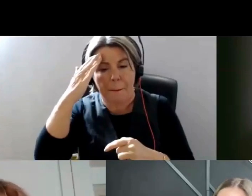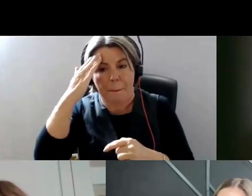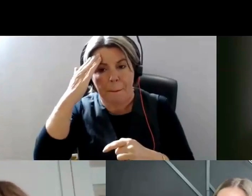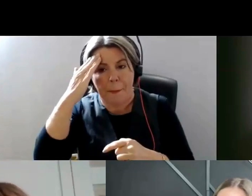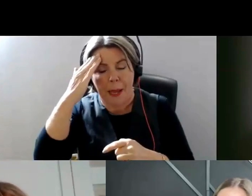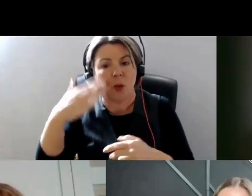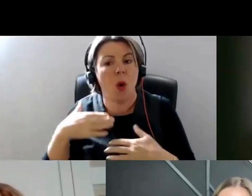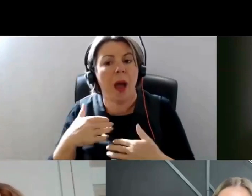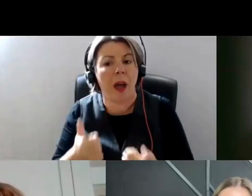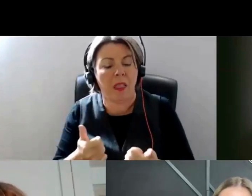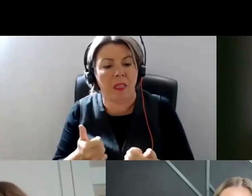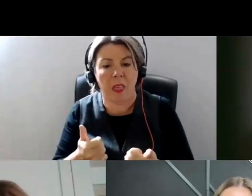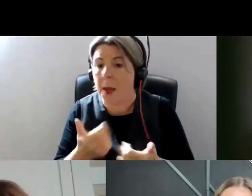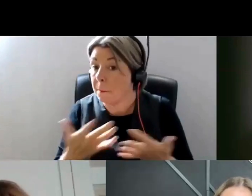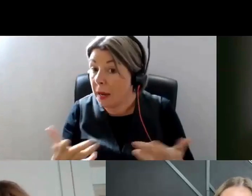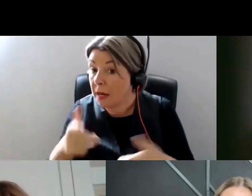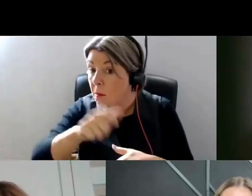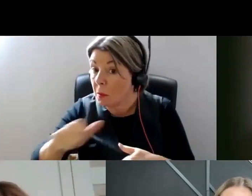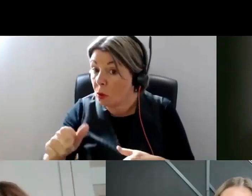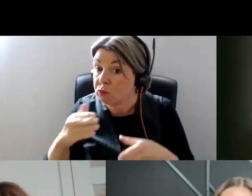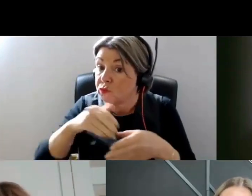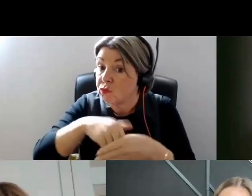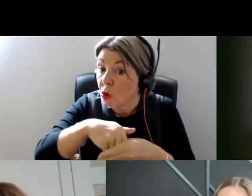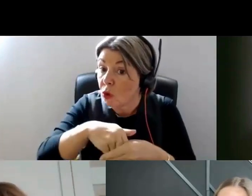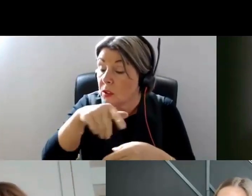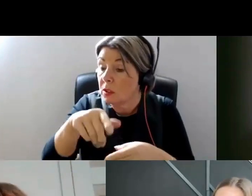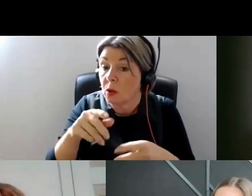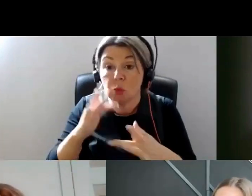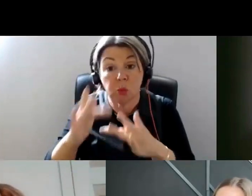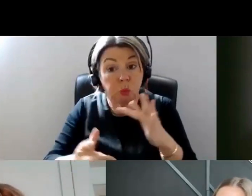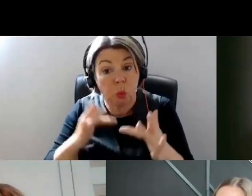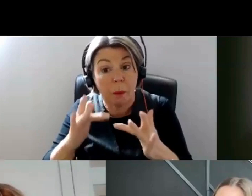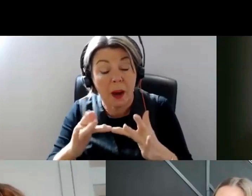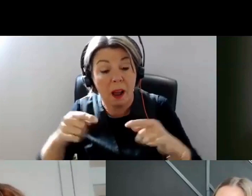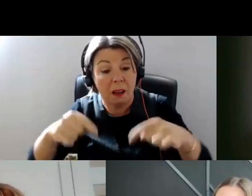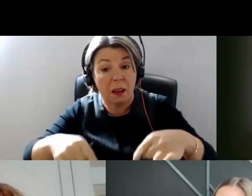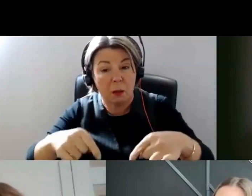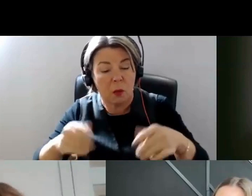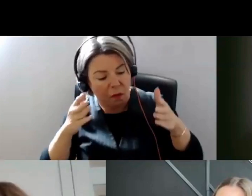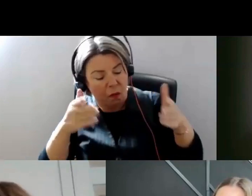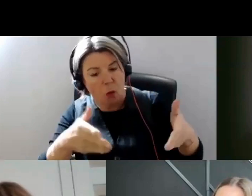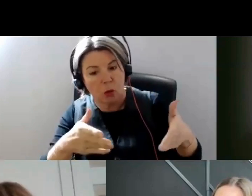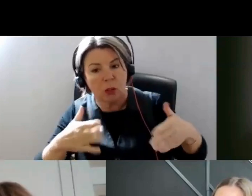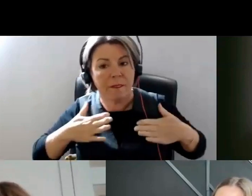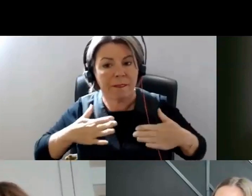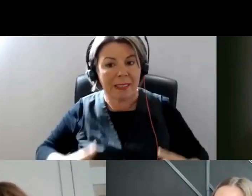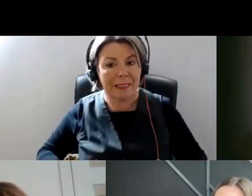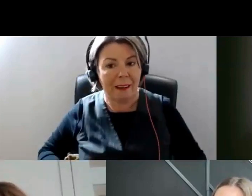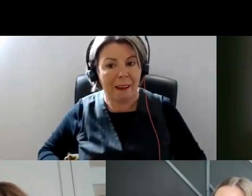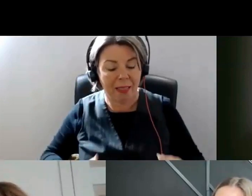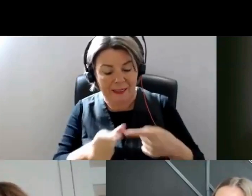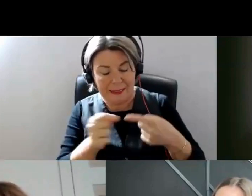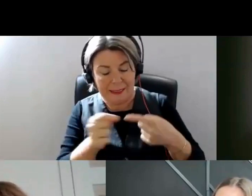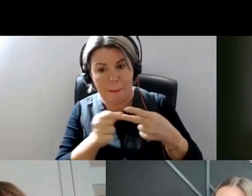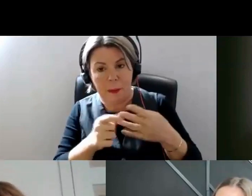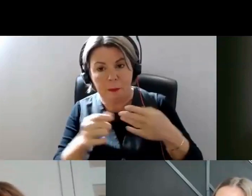you know who've been joining our webinars over the last year or two, that we've focused a lot on physical symptoms, things like